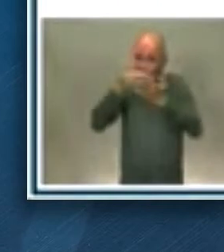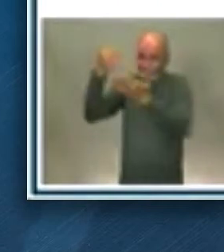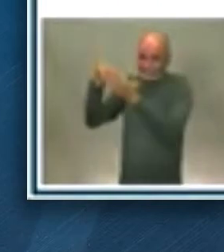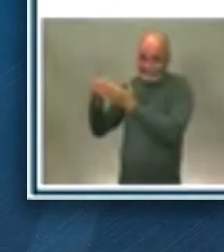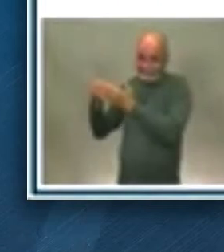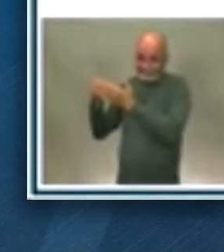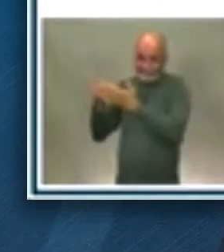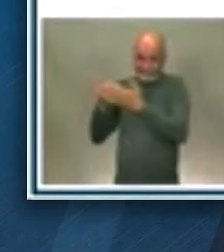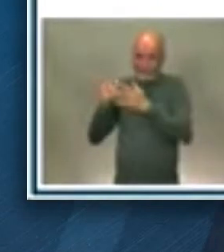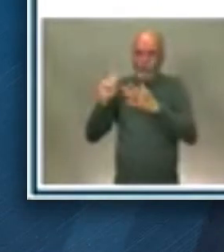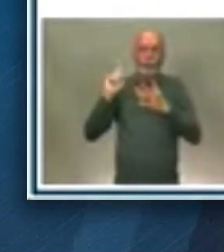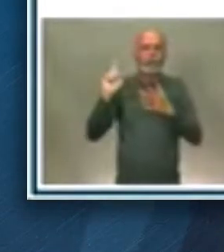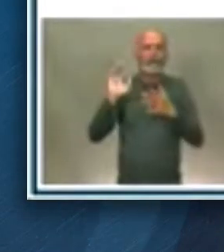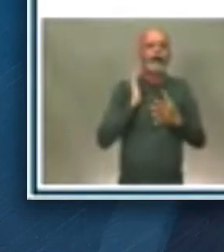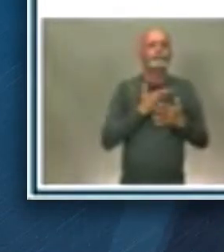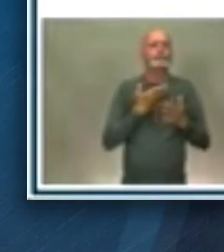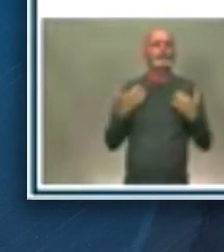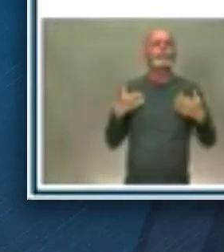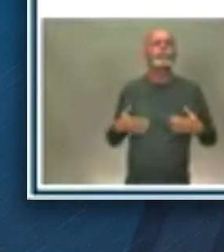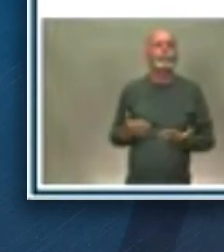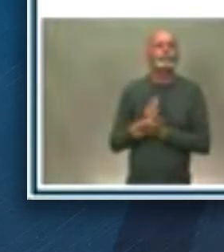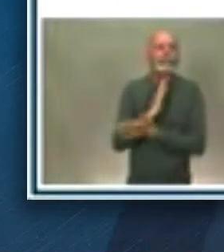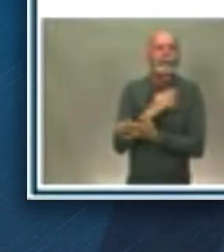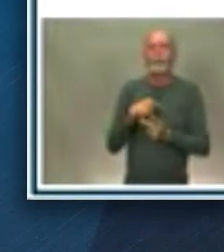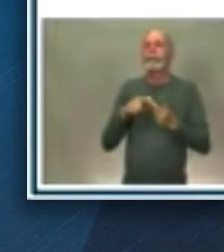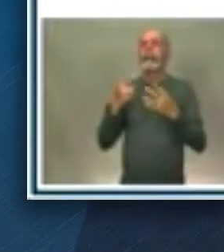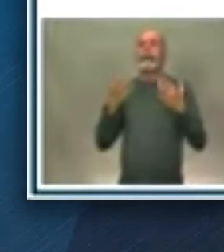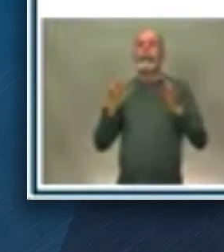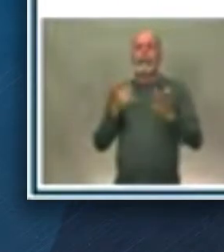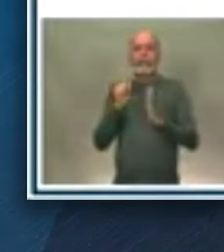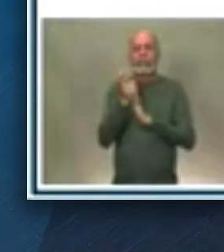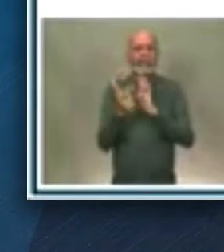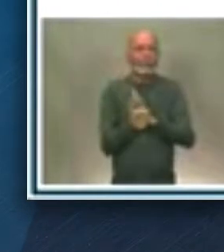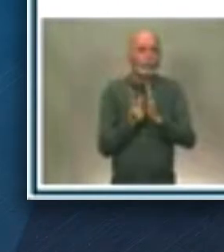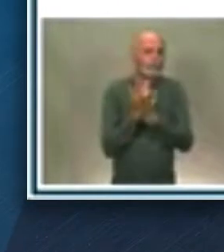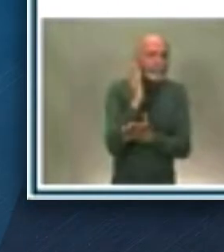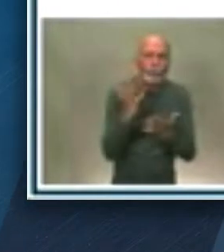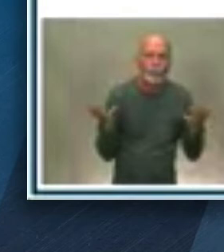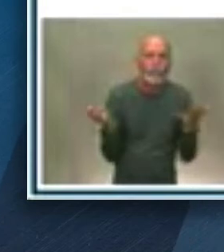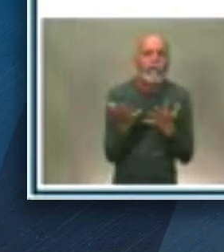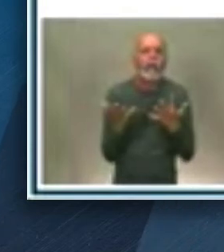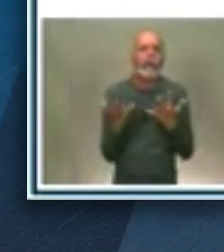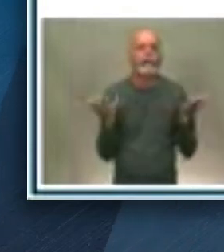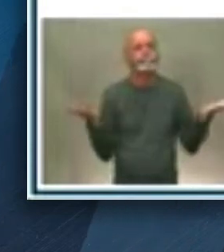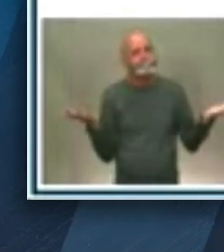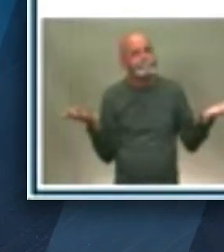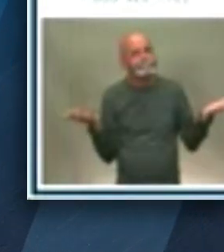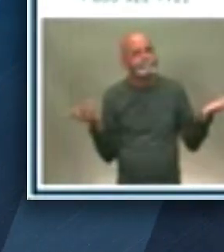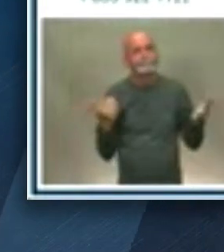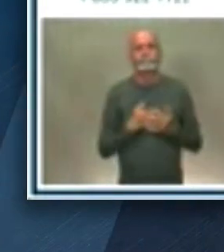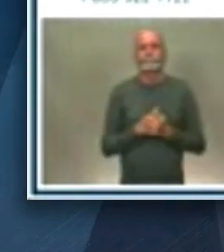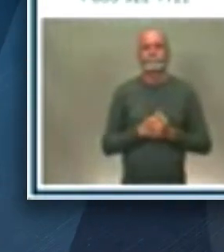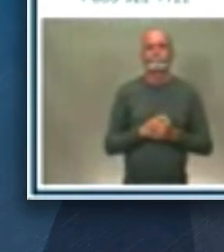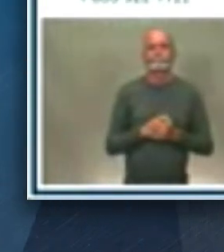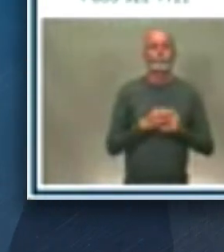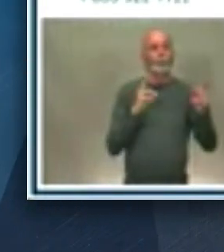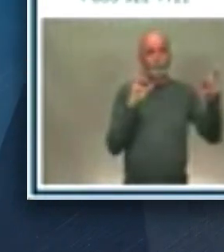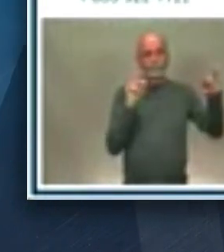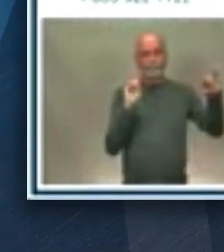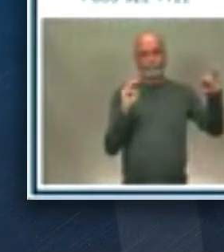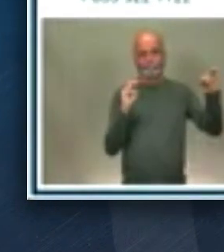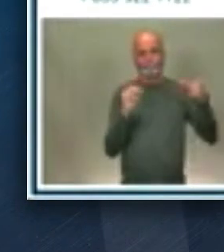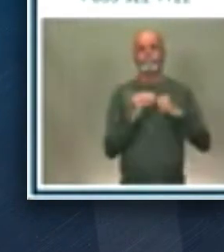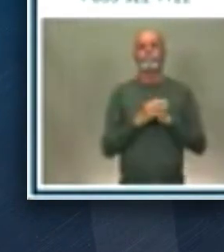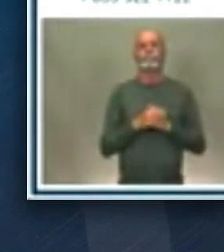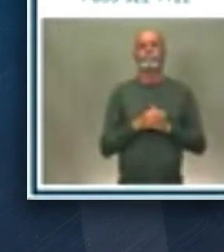issues as they, if they go choose to go down that road. You said that, Mr. Houston, sorry, you said that you spoke with the mayor about how the city